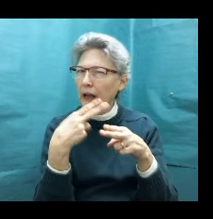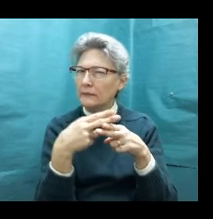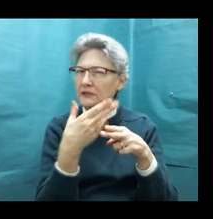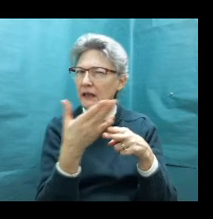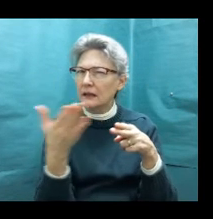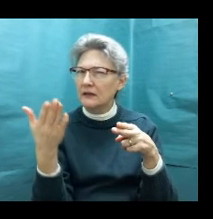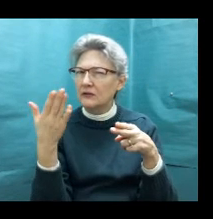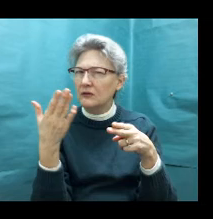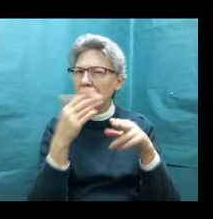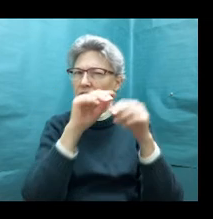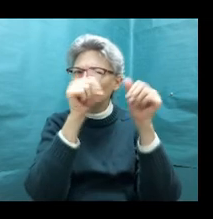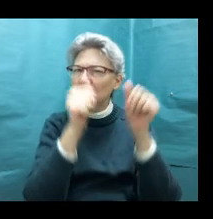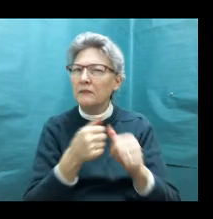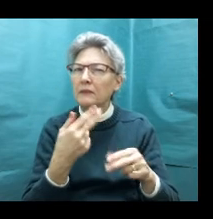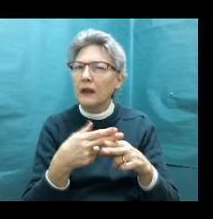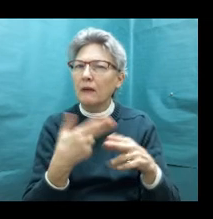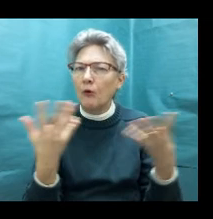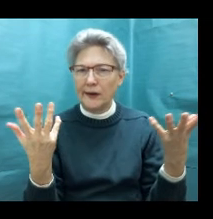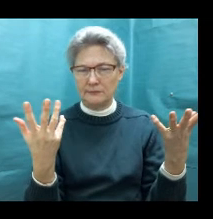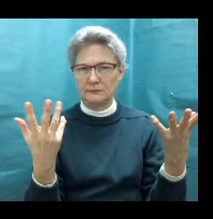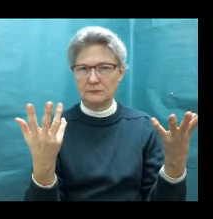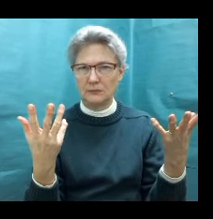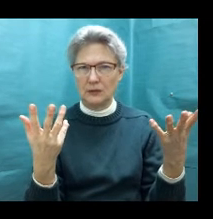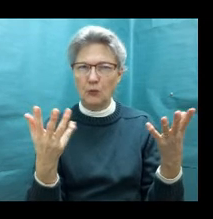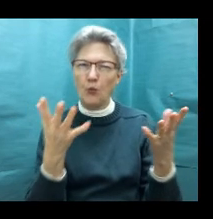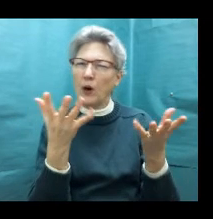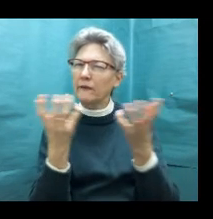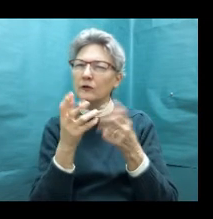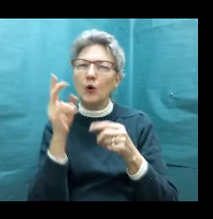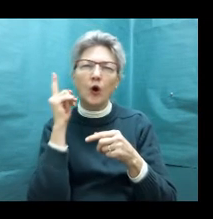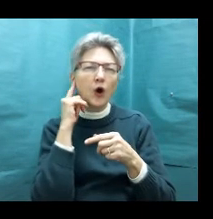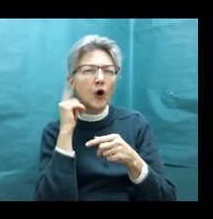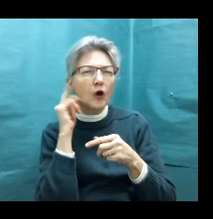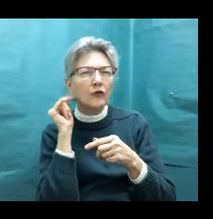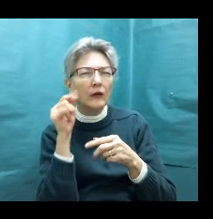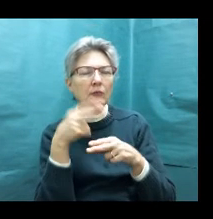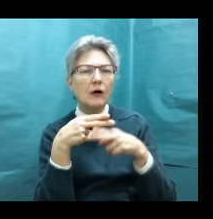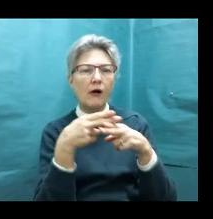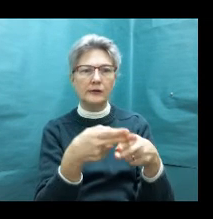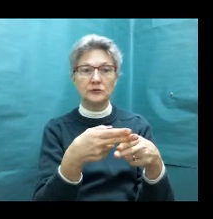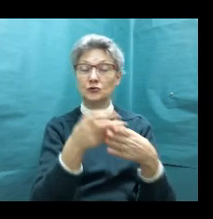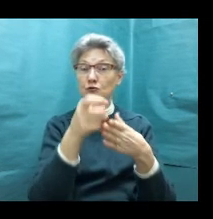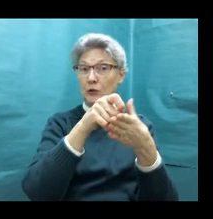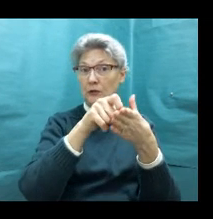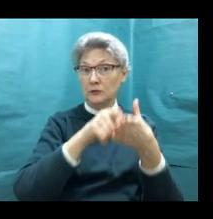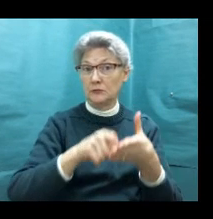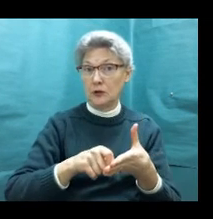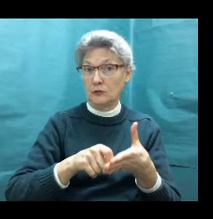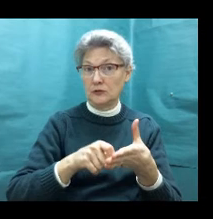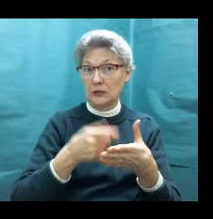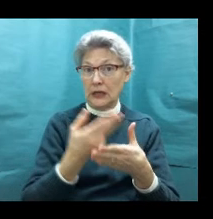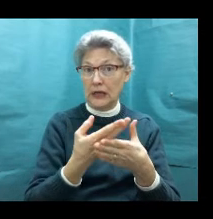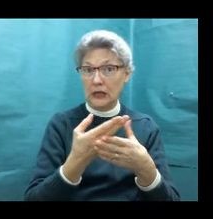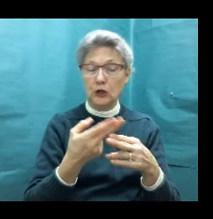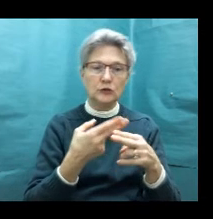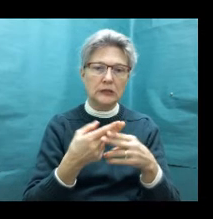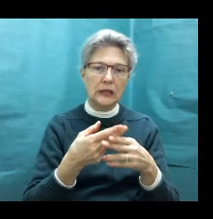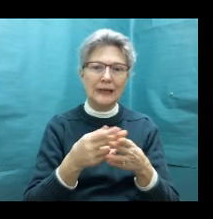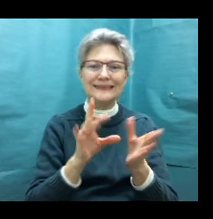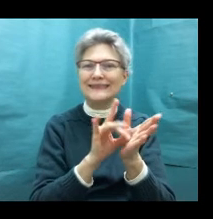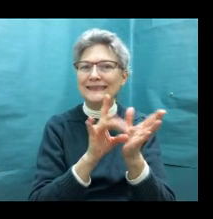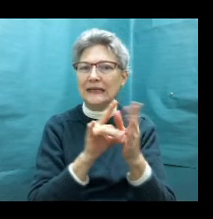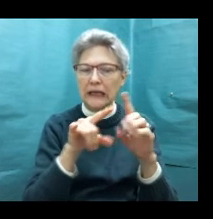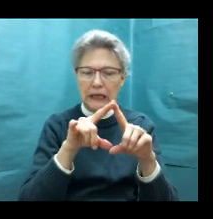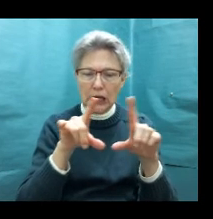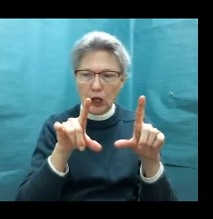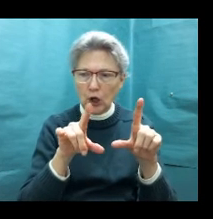what are these shapes? What other names have you heard them called? You can jot down some notes. Again, you can use a Post-it, the back